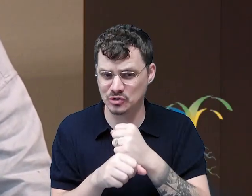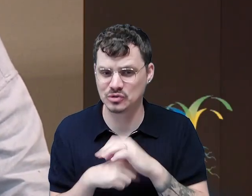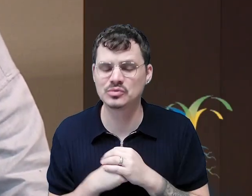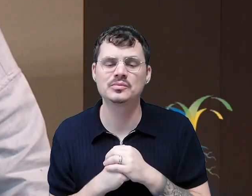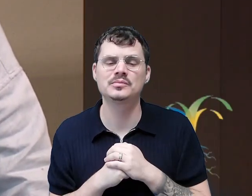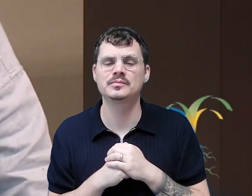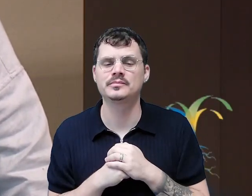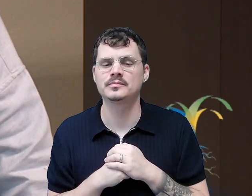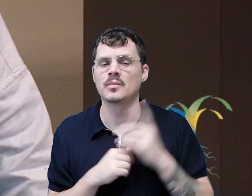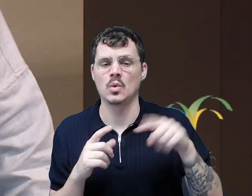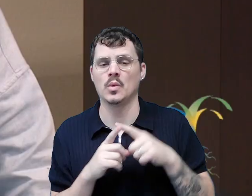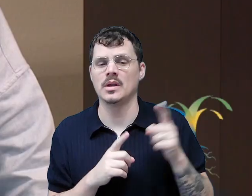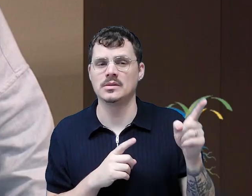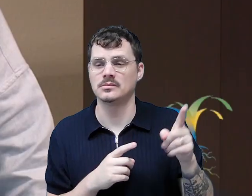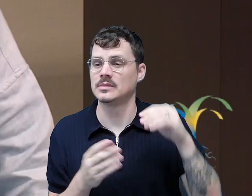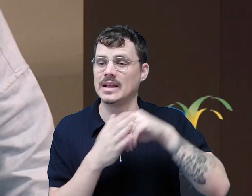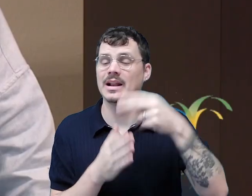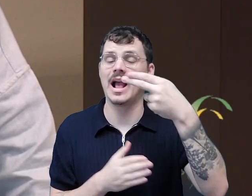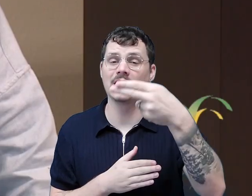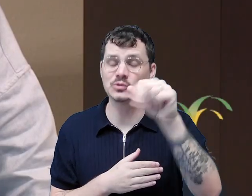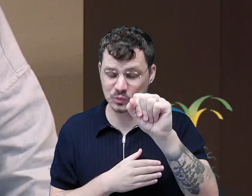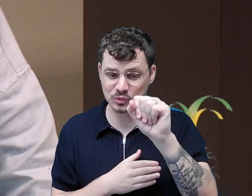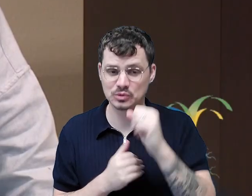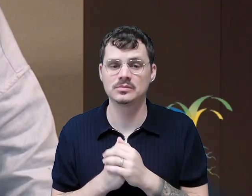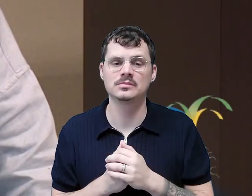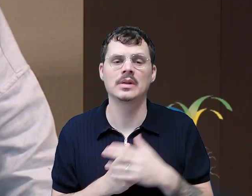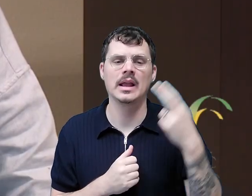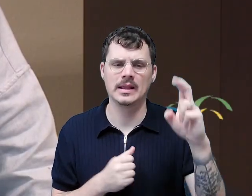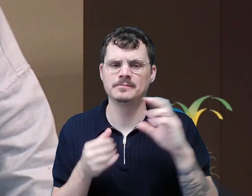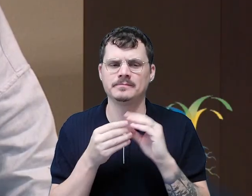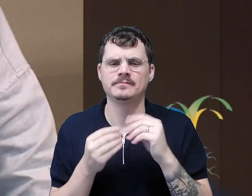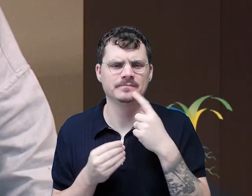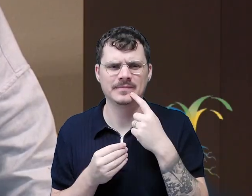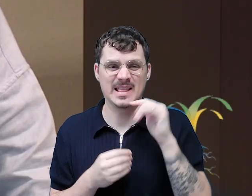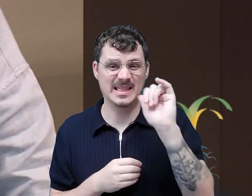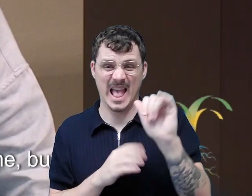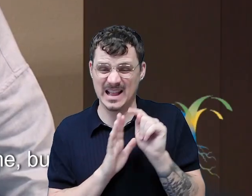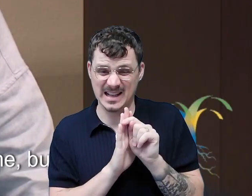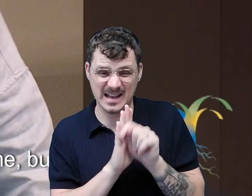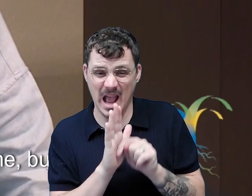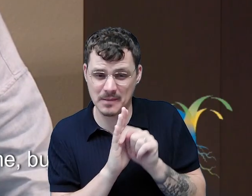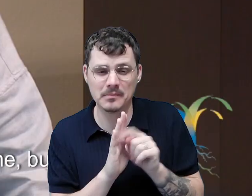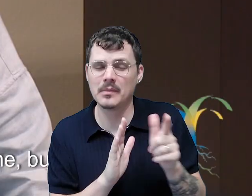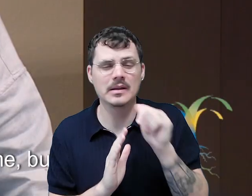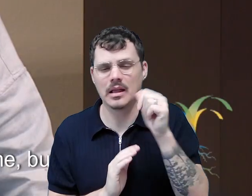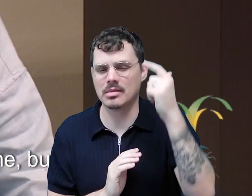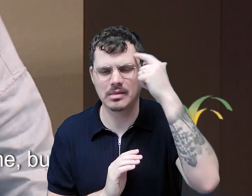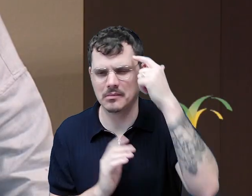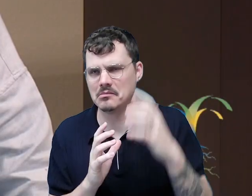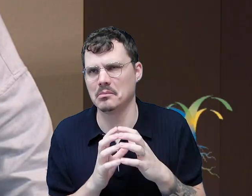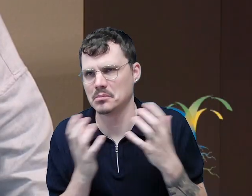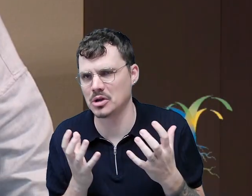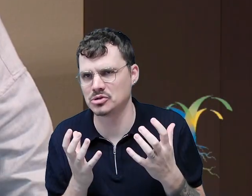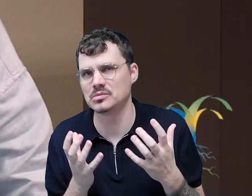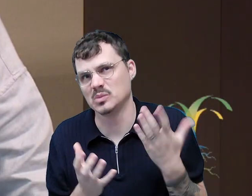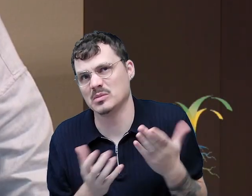years. When he was in high school, he said, he didn't think much of it at the time, but he